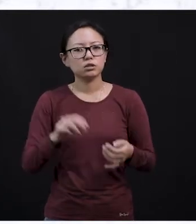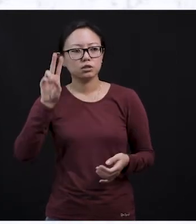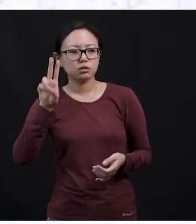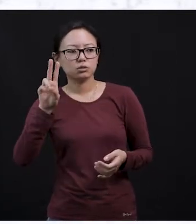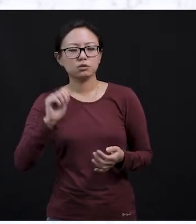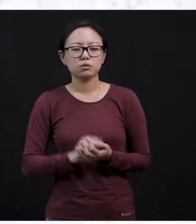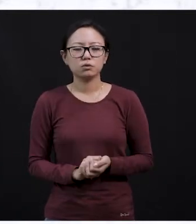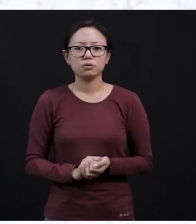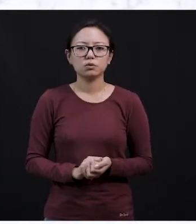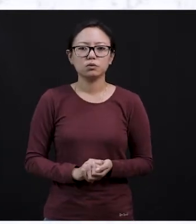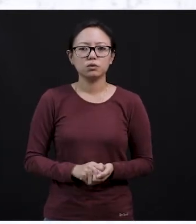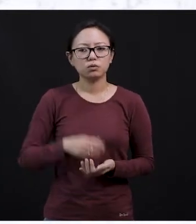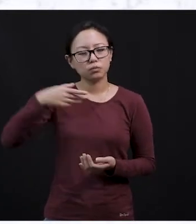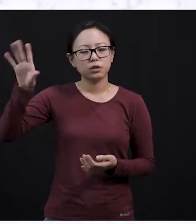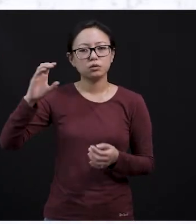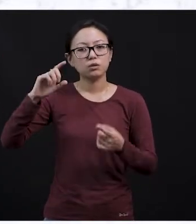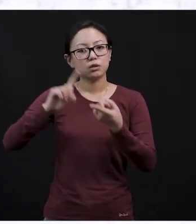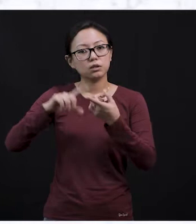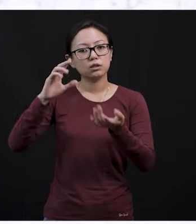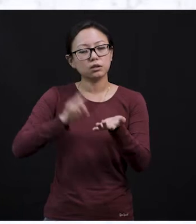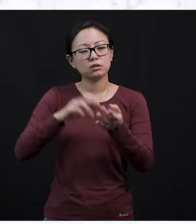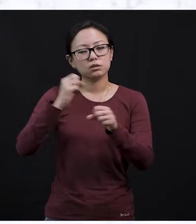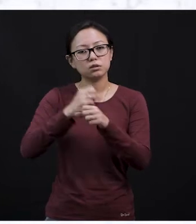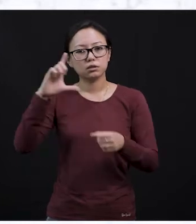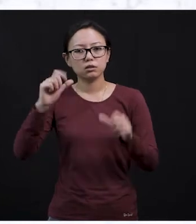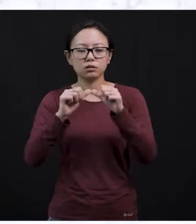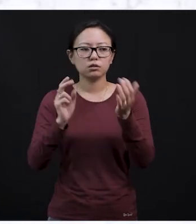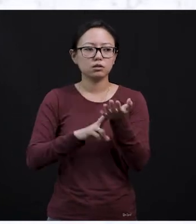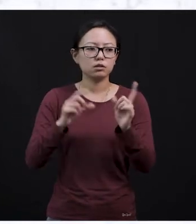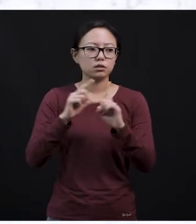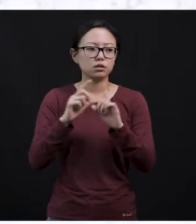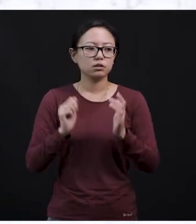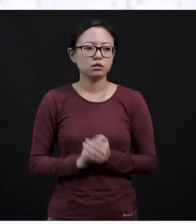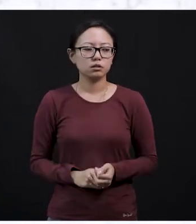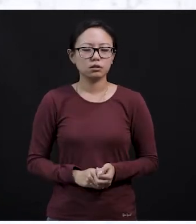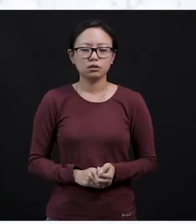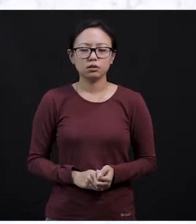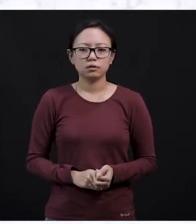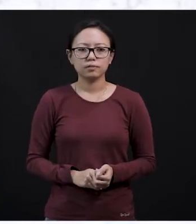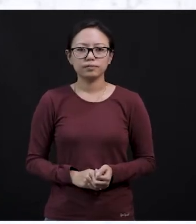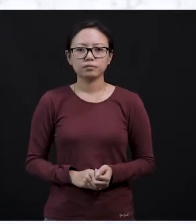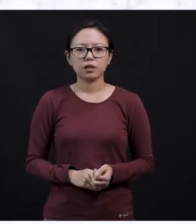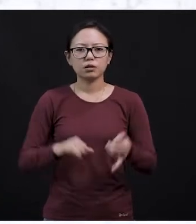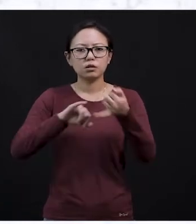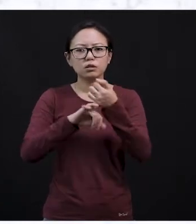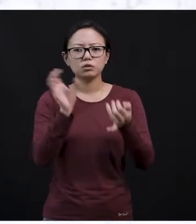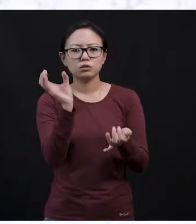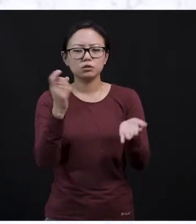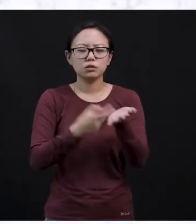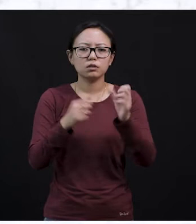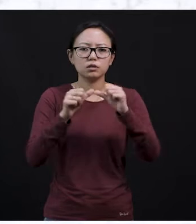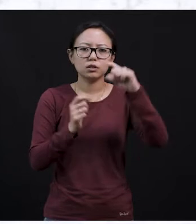business from Surat to Bombay. So, Surat was a place where you